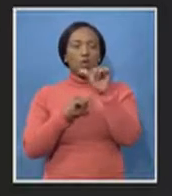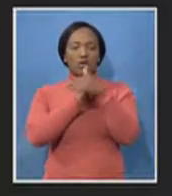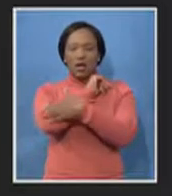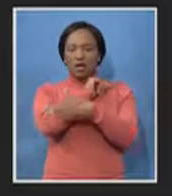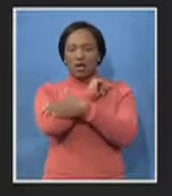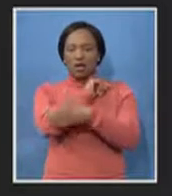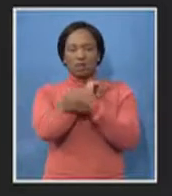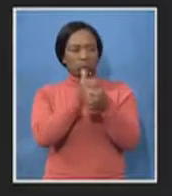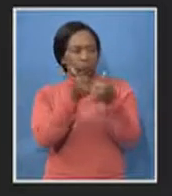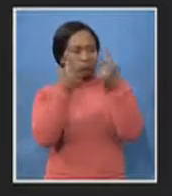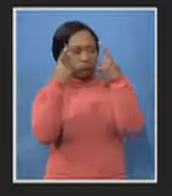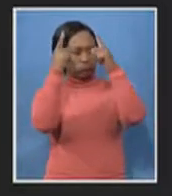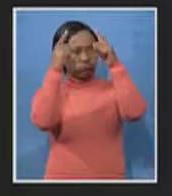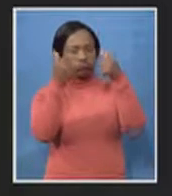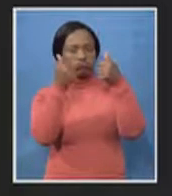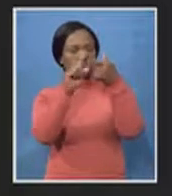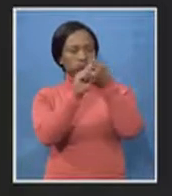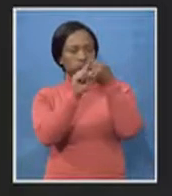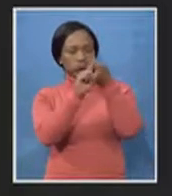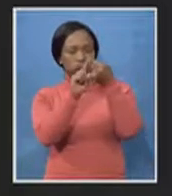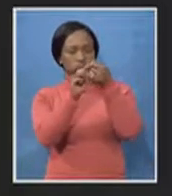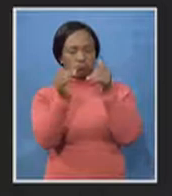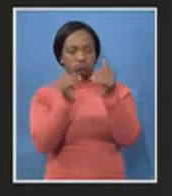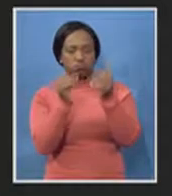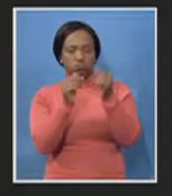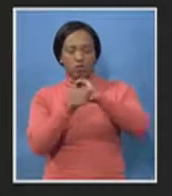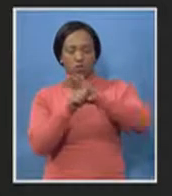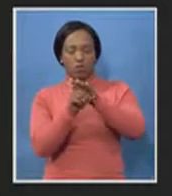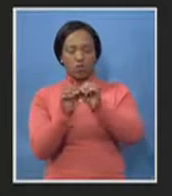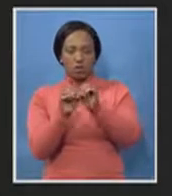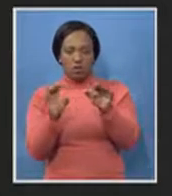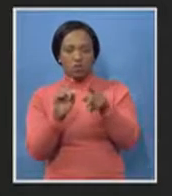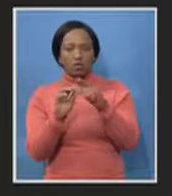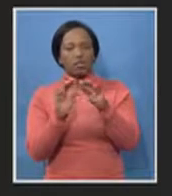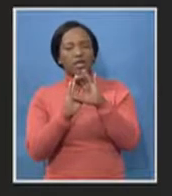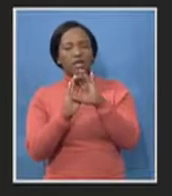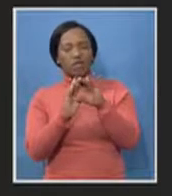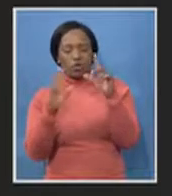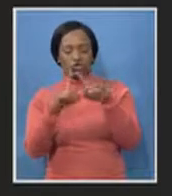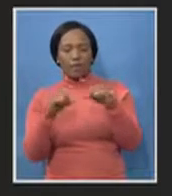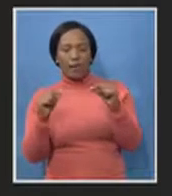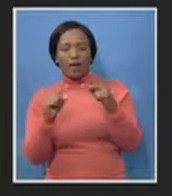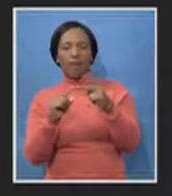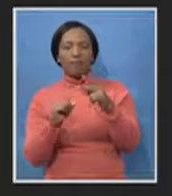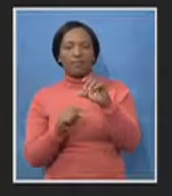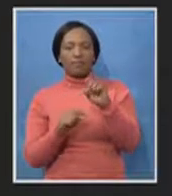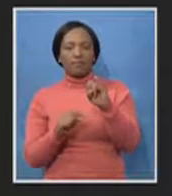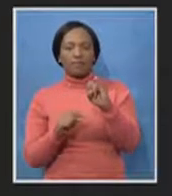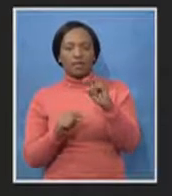this battle, for example, Japan, Singapore, and other countries, and New